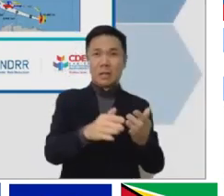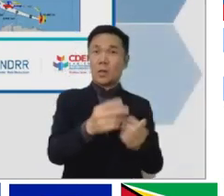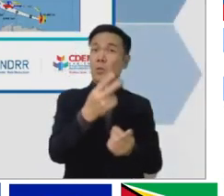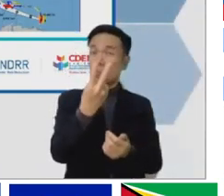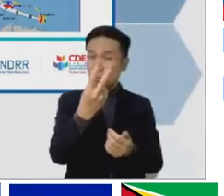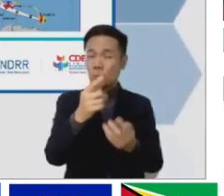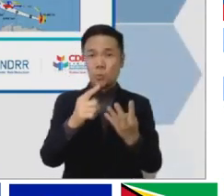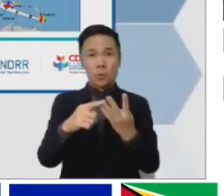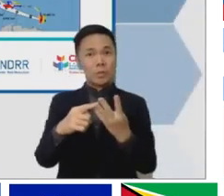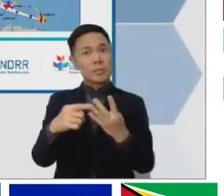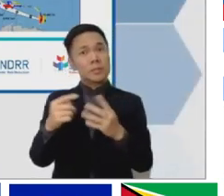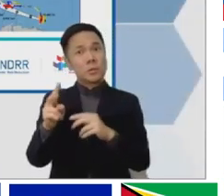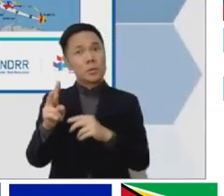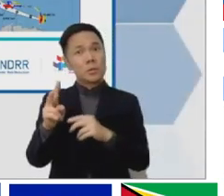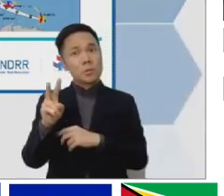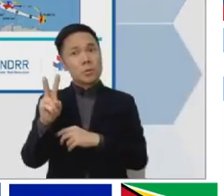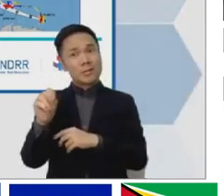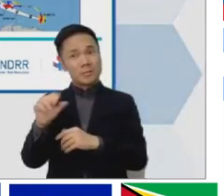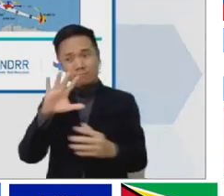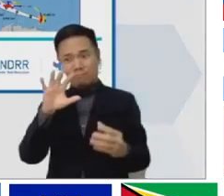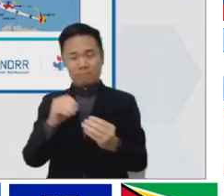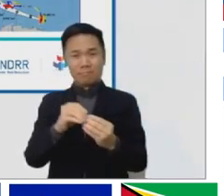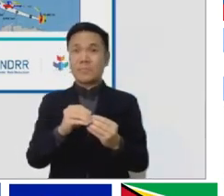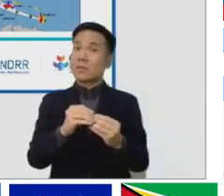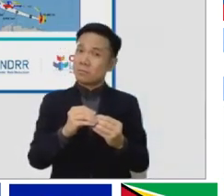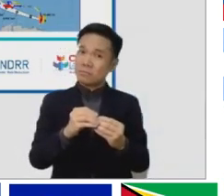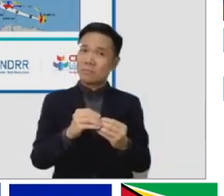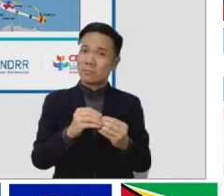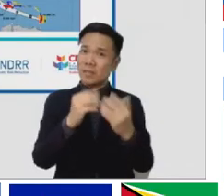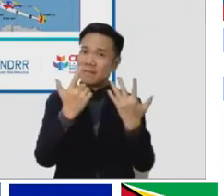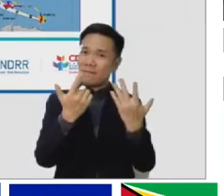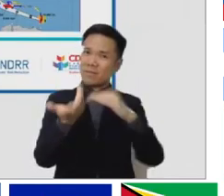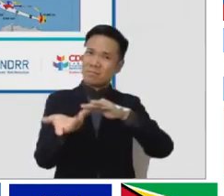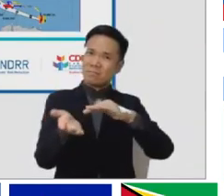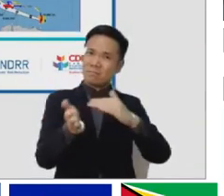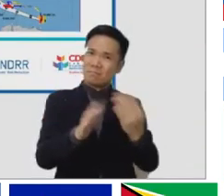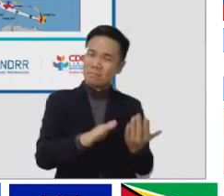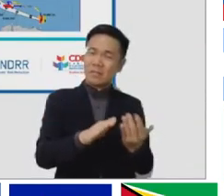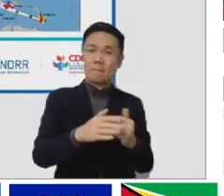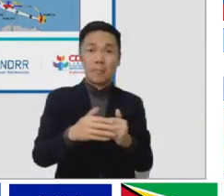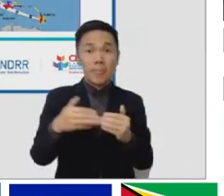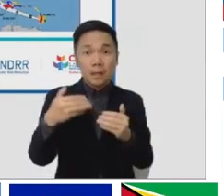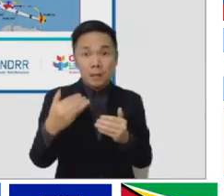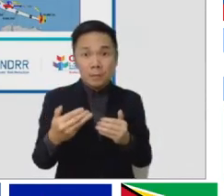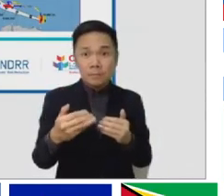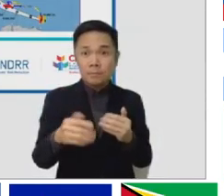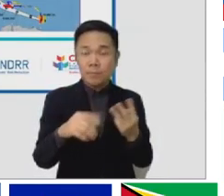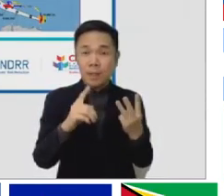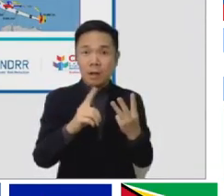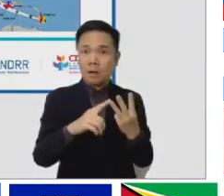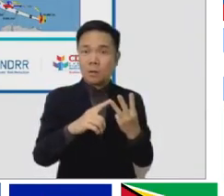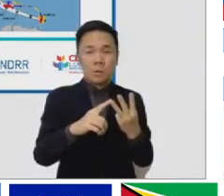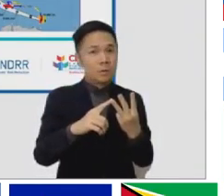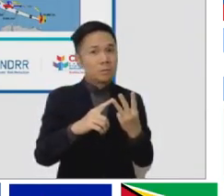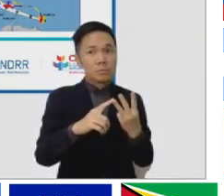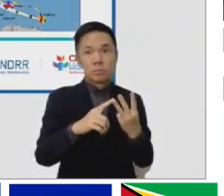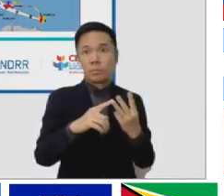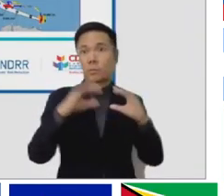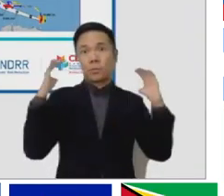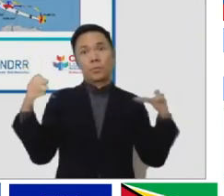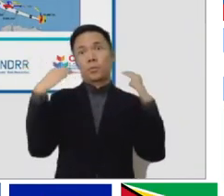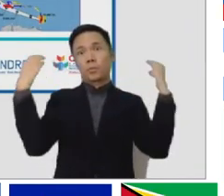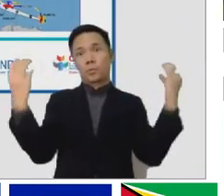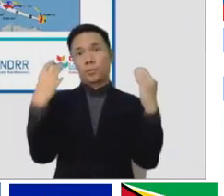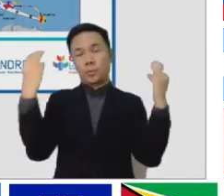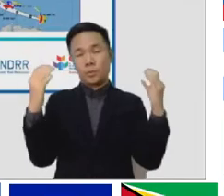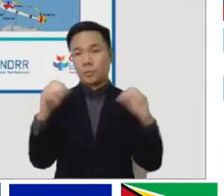2020. We saw some cases declining in 2021, but by then we call that a double whammy. Then we were graced with the presence of